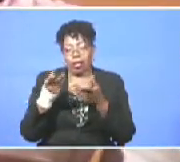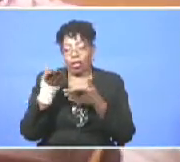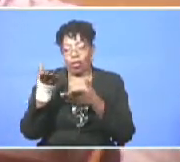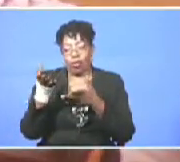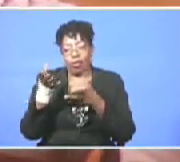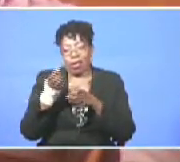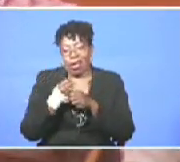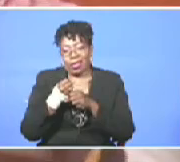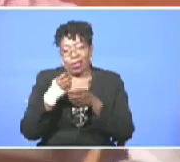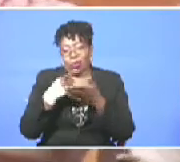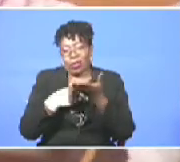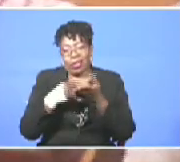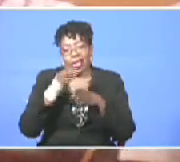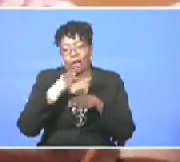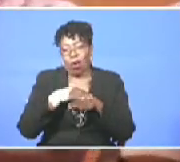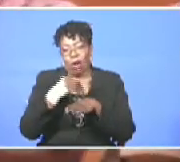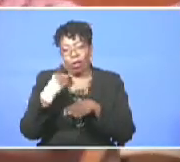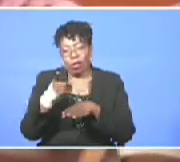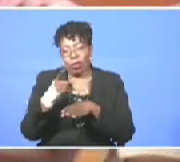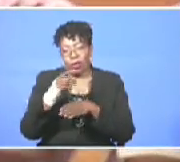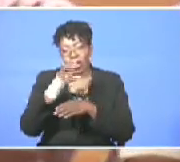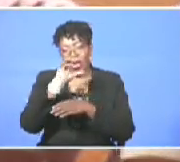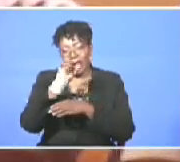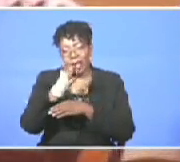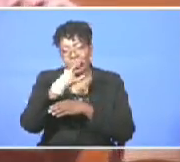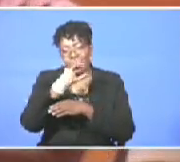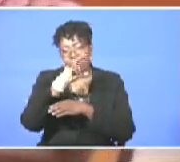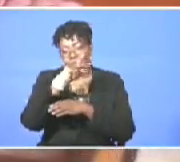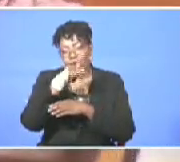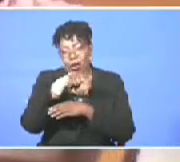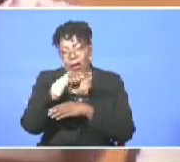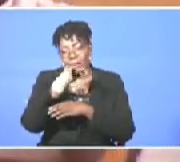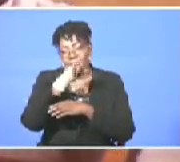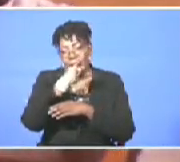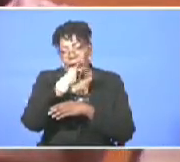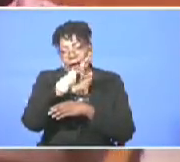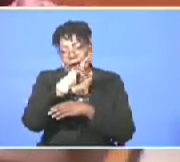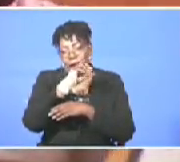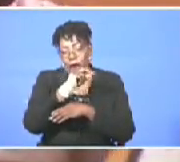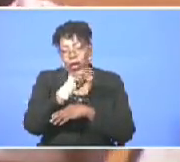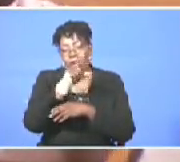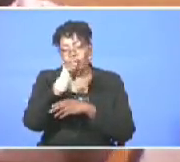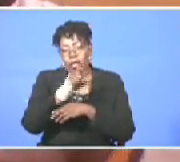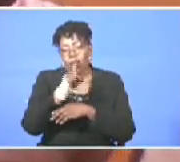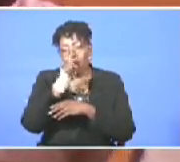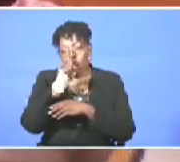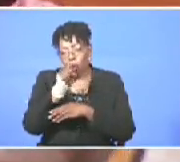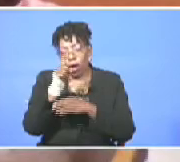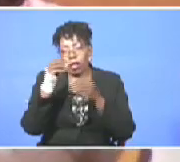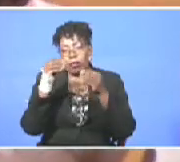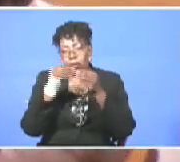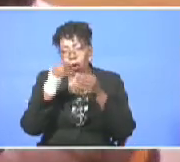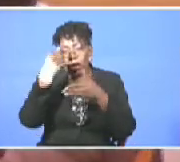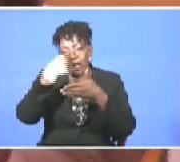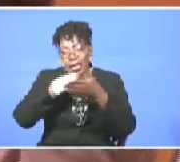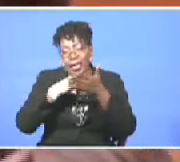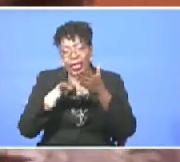forgot what they call you? Scrap Iron. I said, we only need one more inning. He said,